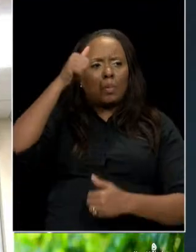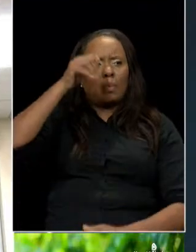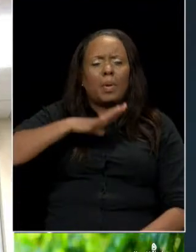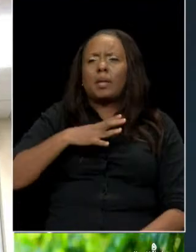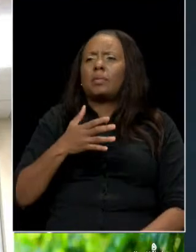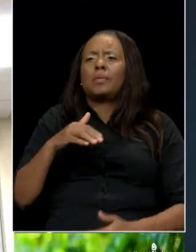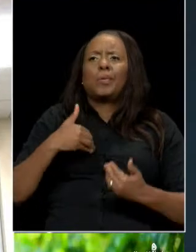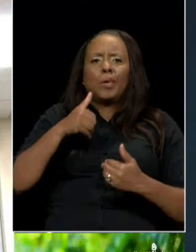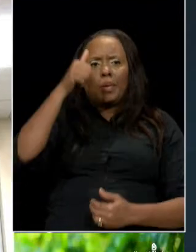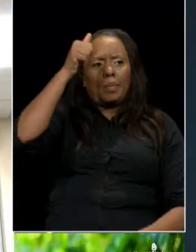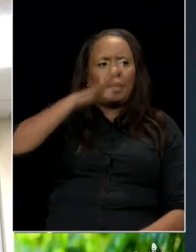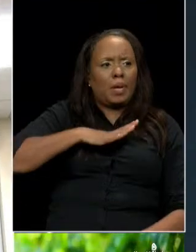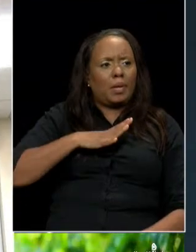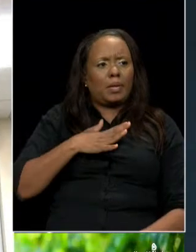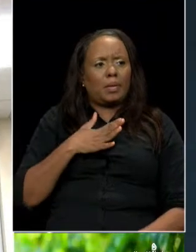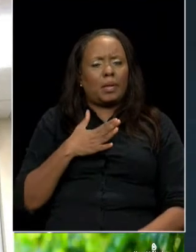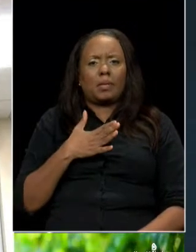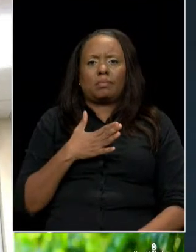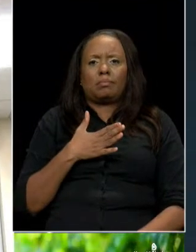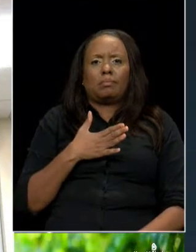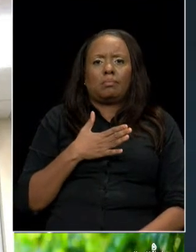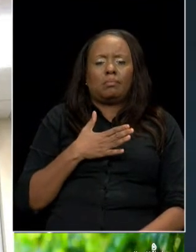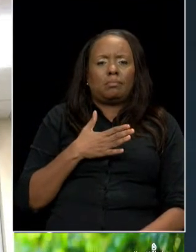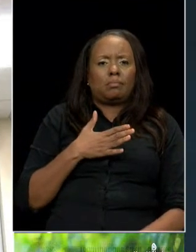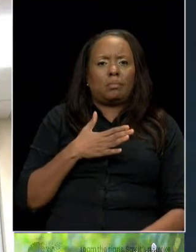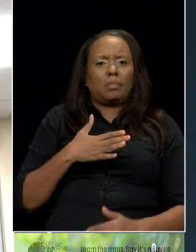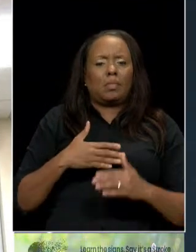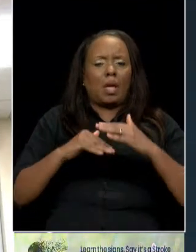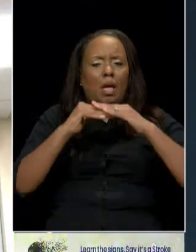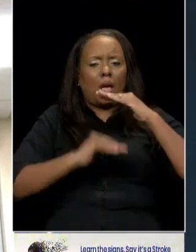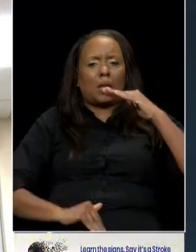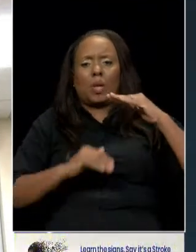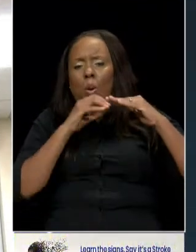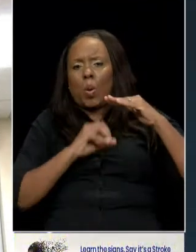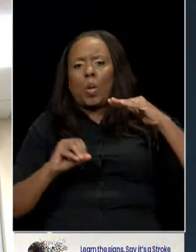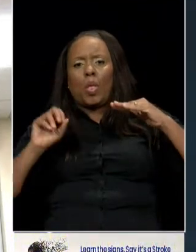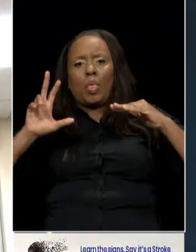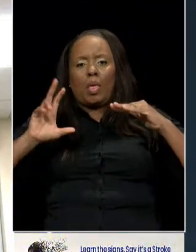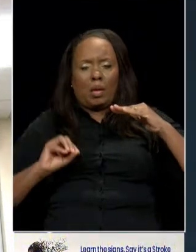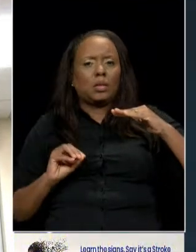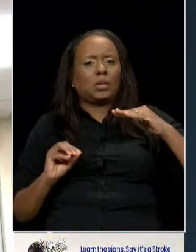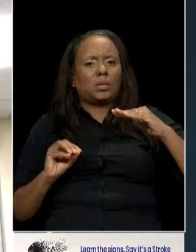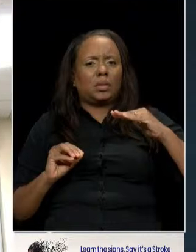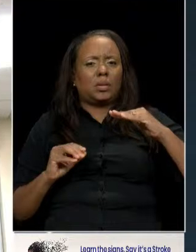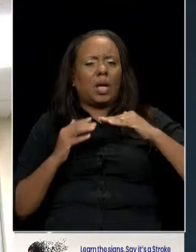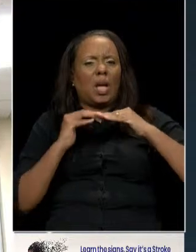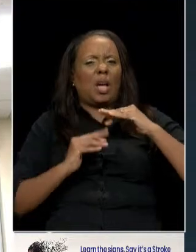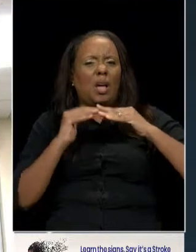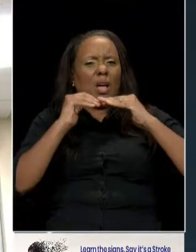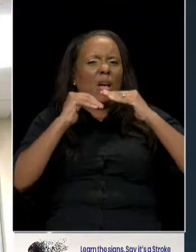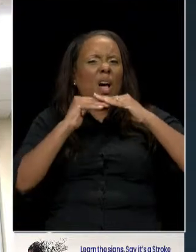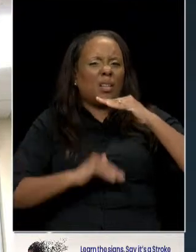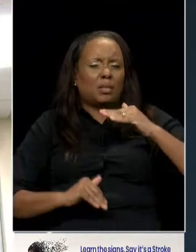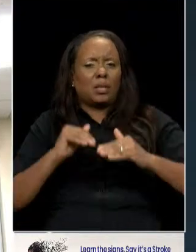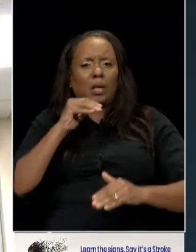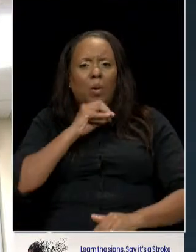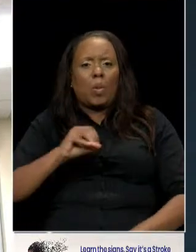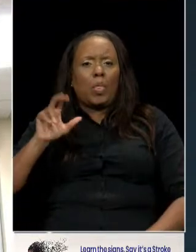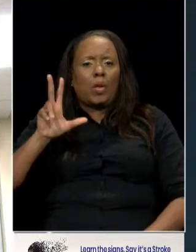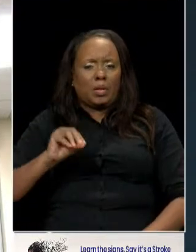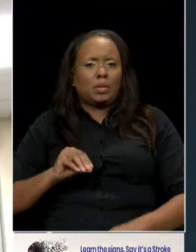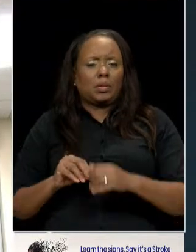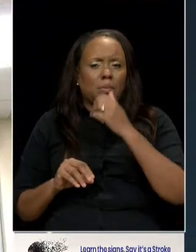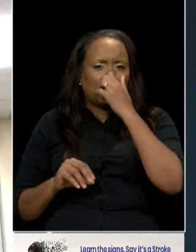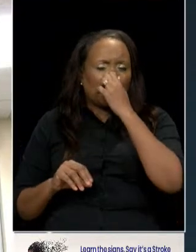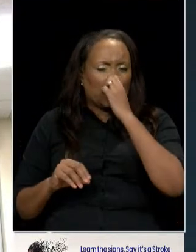about men under 30 who are very much involved in this process. What do you see as the potential dangers